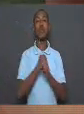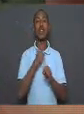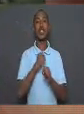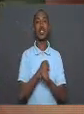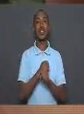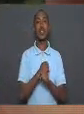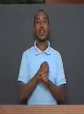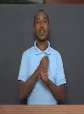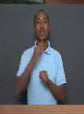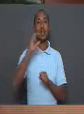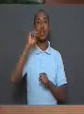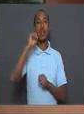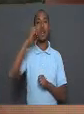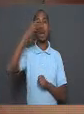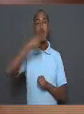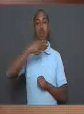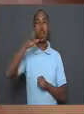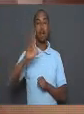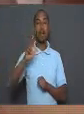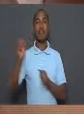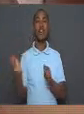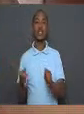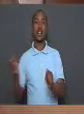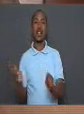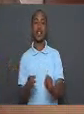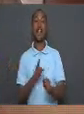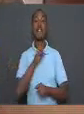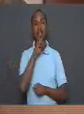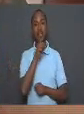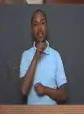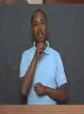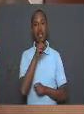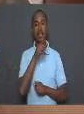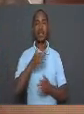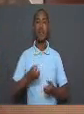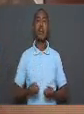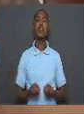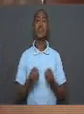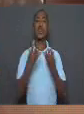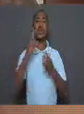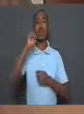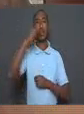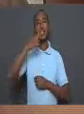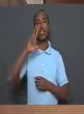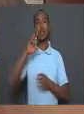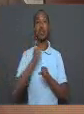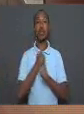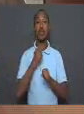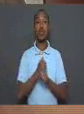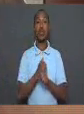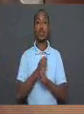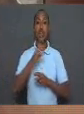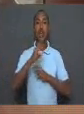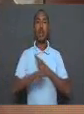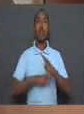manufacture ammonium fertilizers. In fact, the majority of the ammonia produced